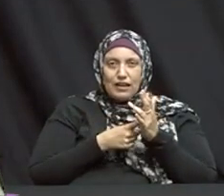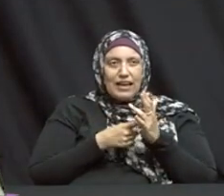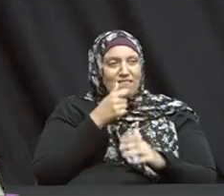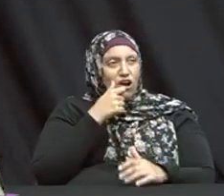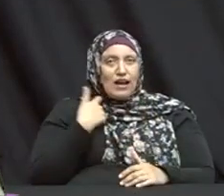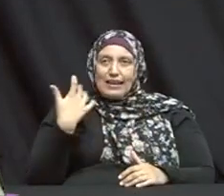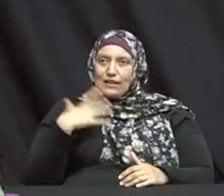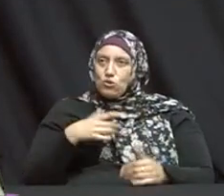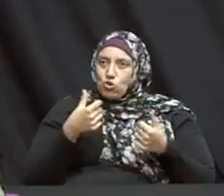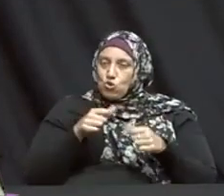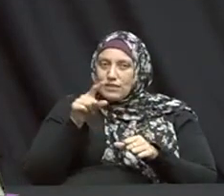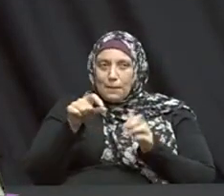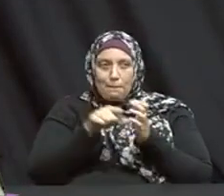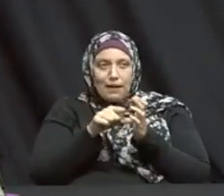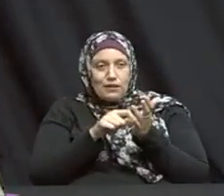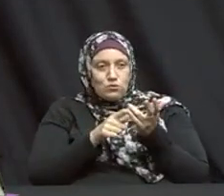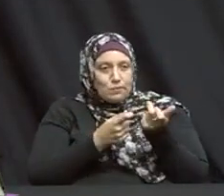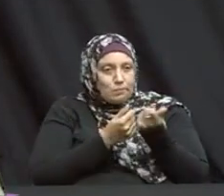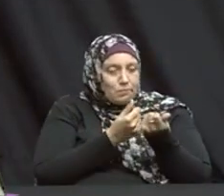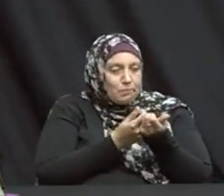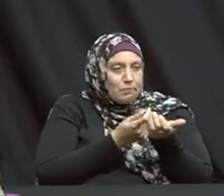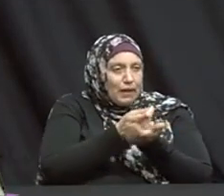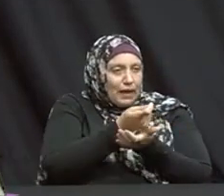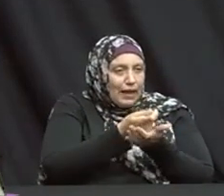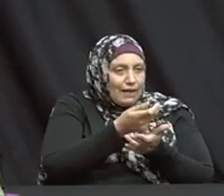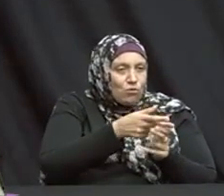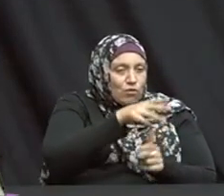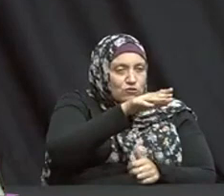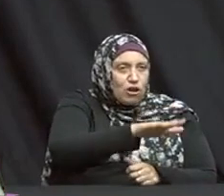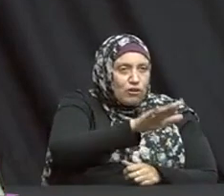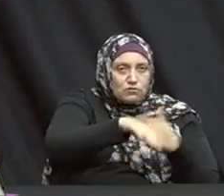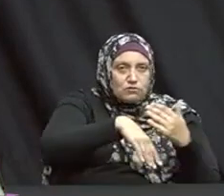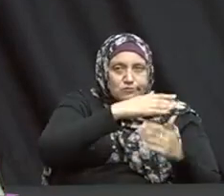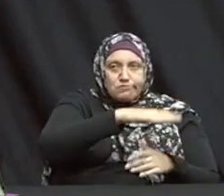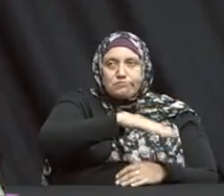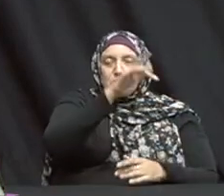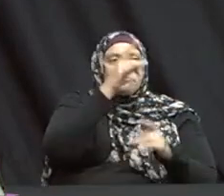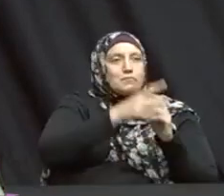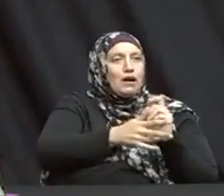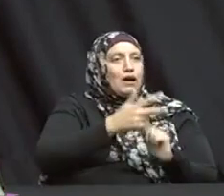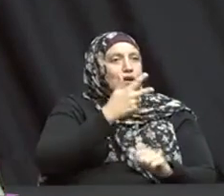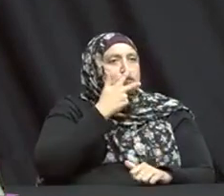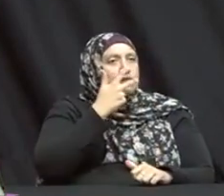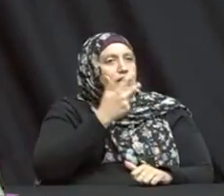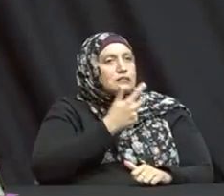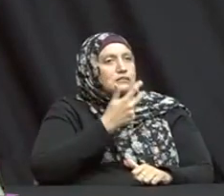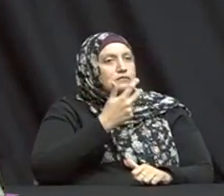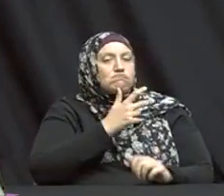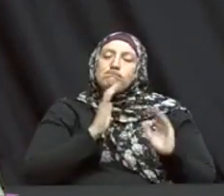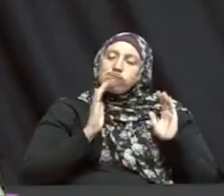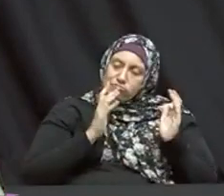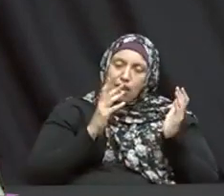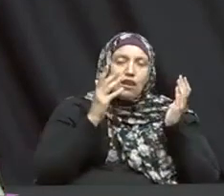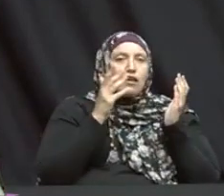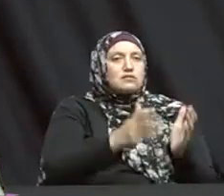maintain or support the minor until they reach the age of 18, that's permissible.